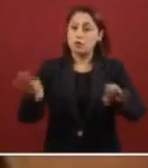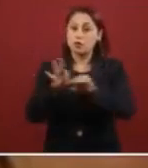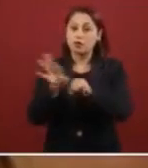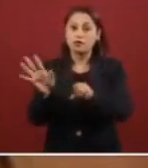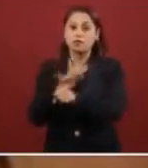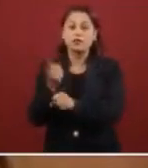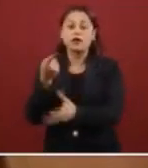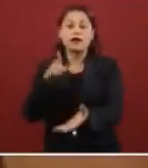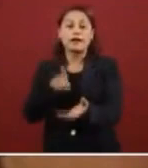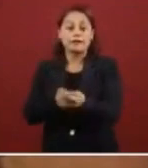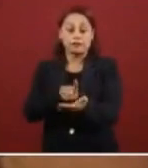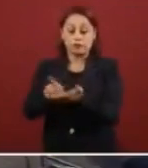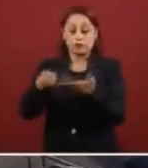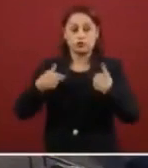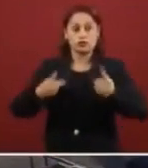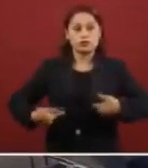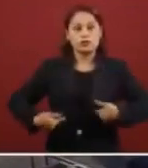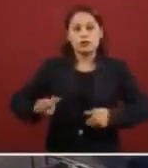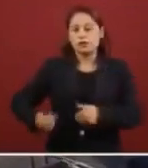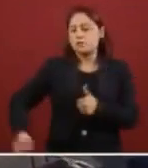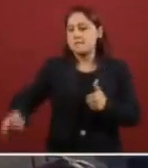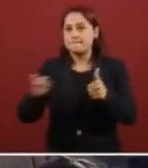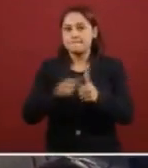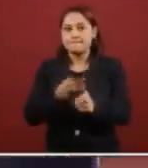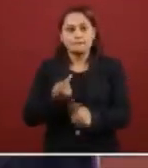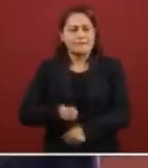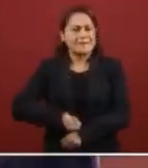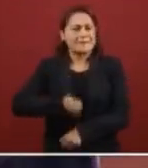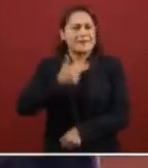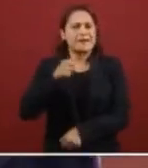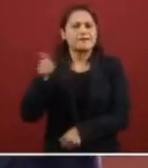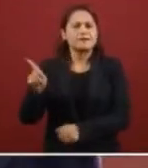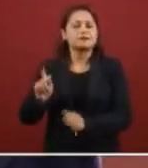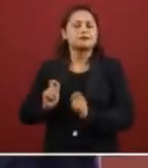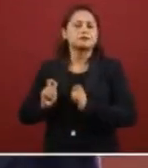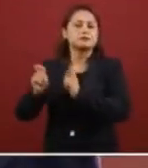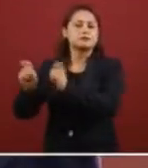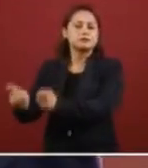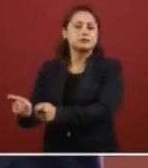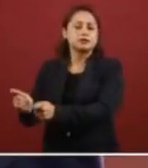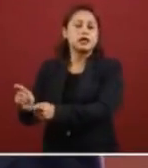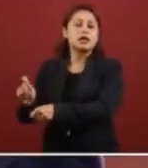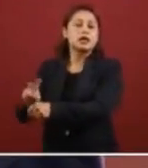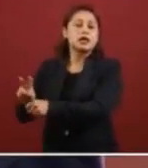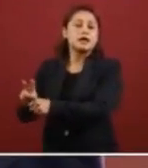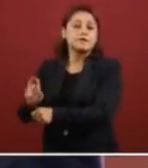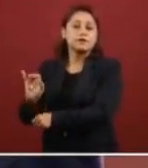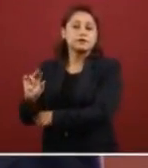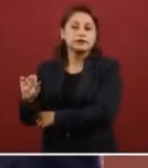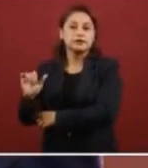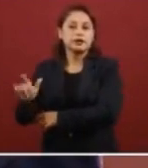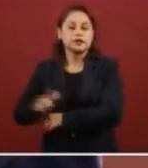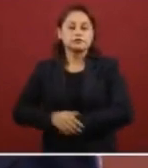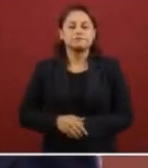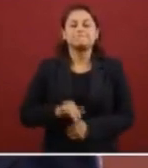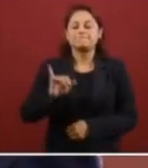historical. Something about human rights. Yo creo que va a quedar resuelto. I think it's going to be